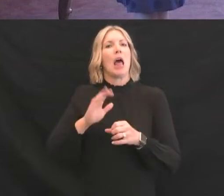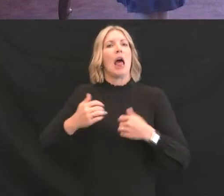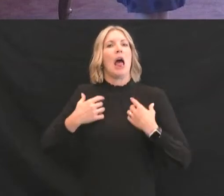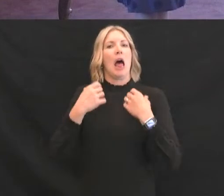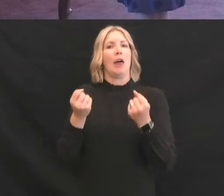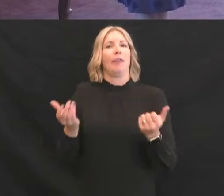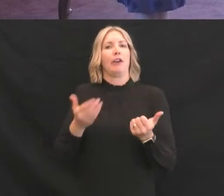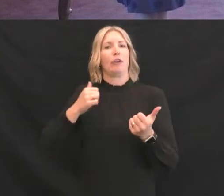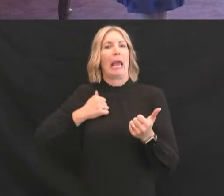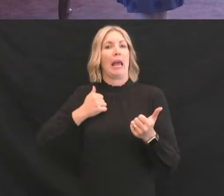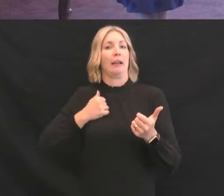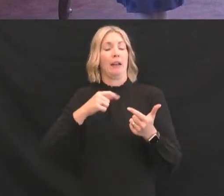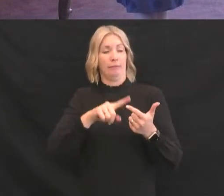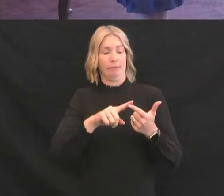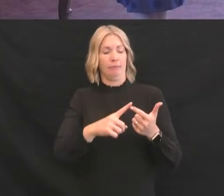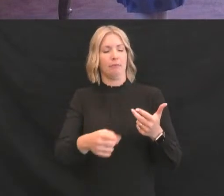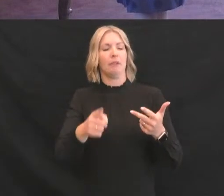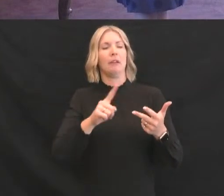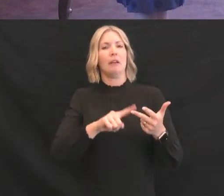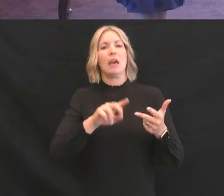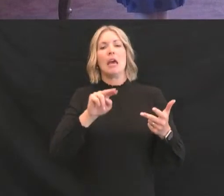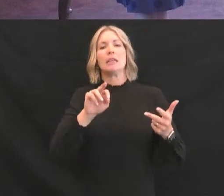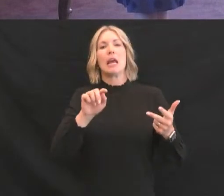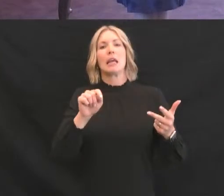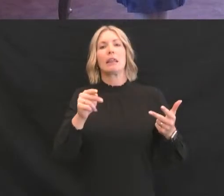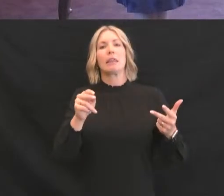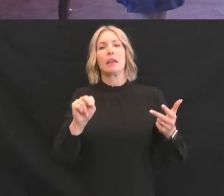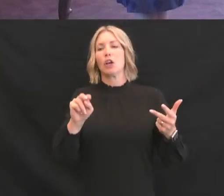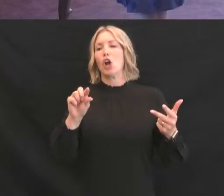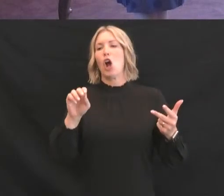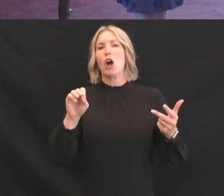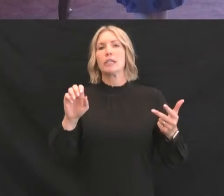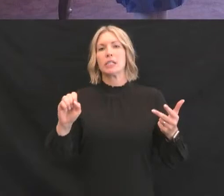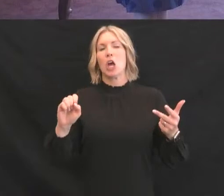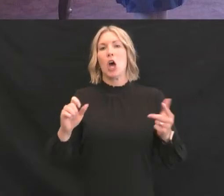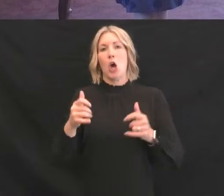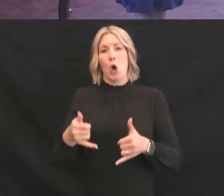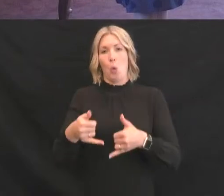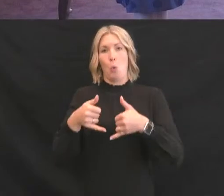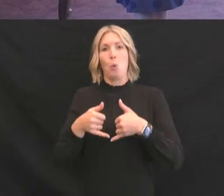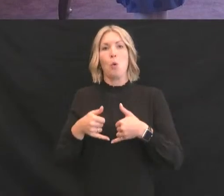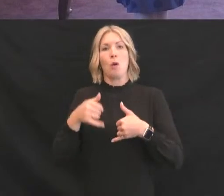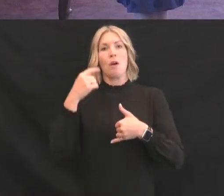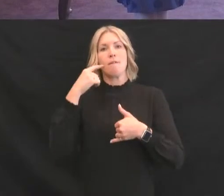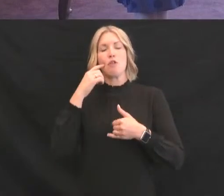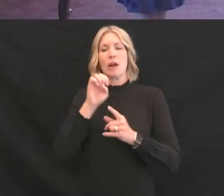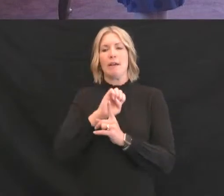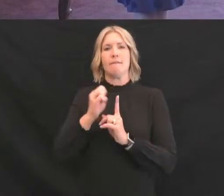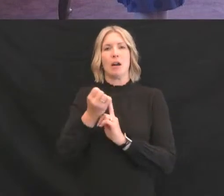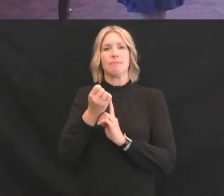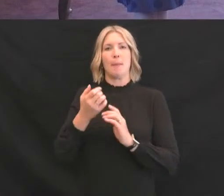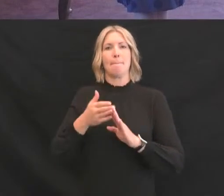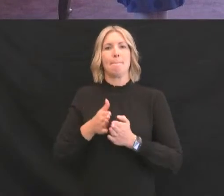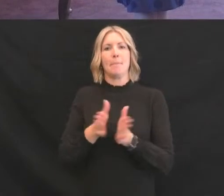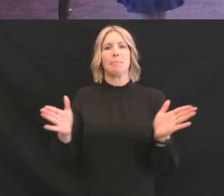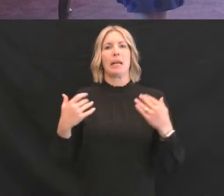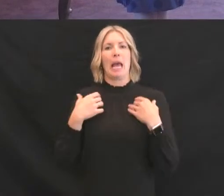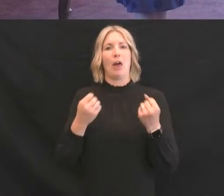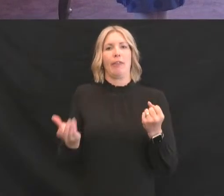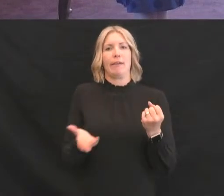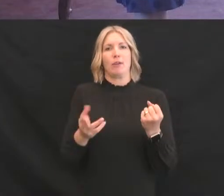and the Nathan Goss Award for significant contribution to environmental public health in Newfoundland and